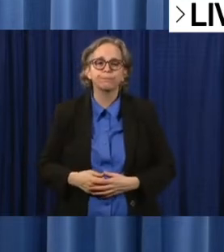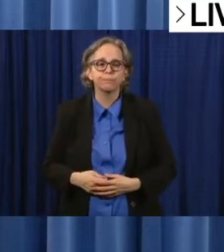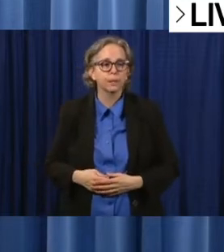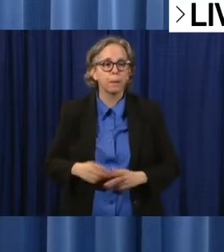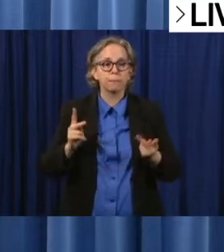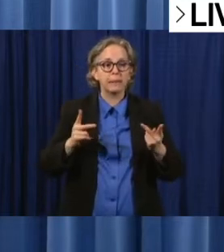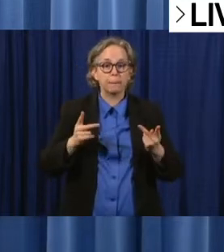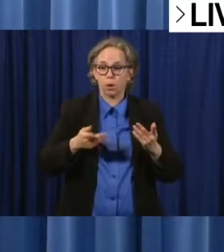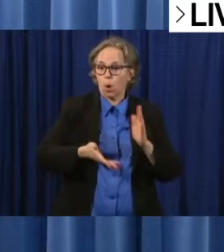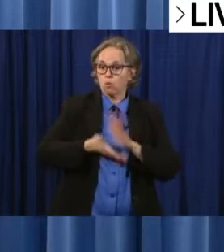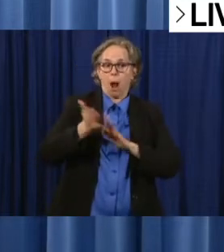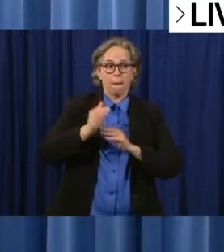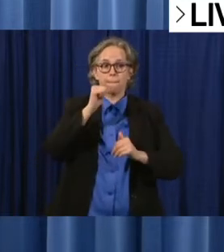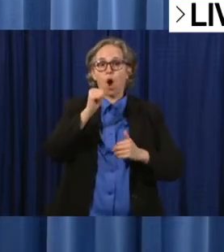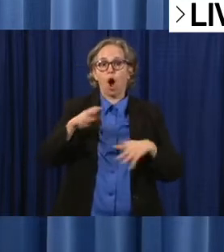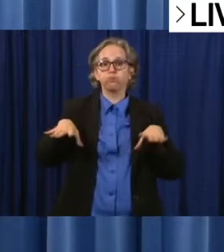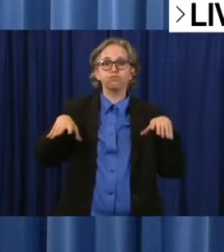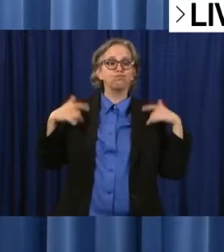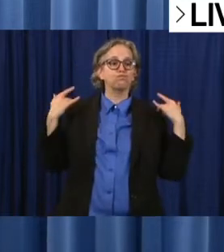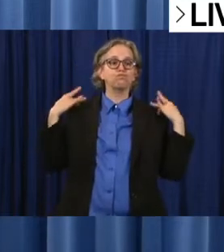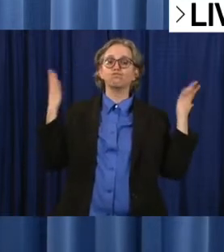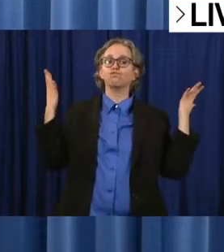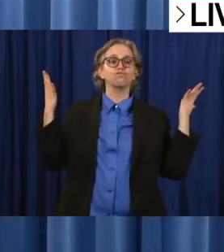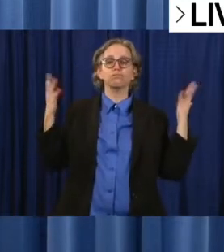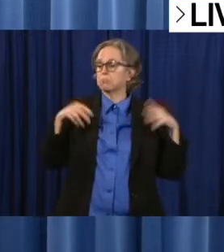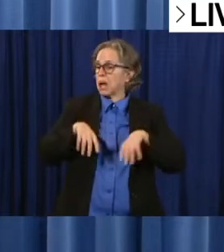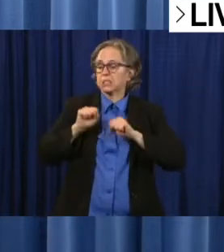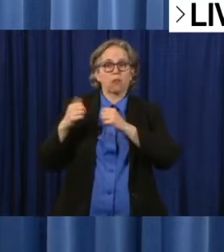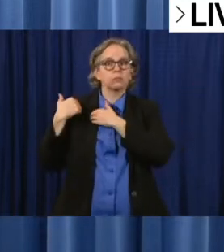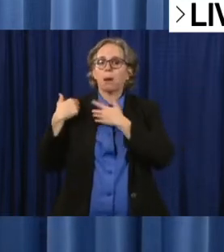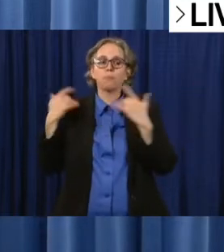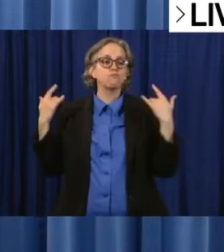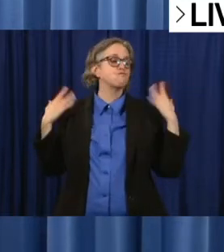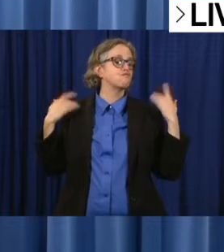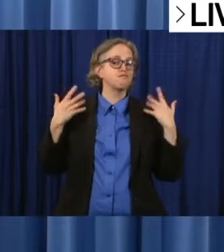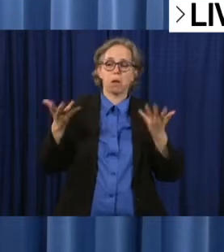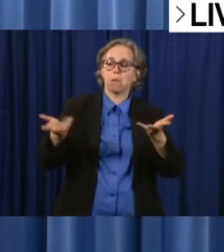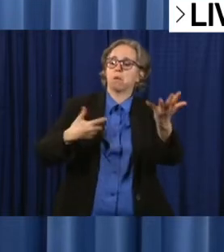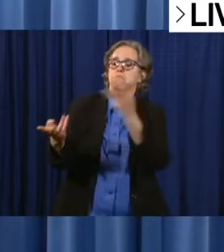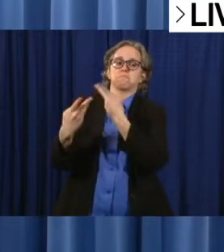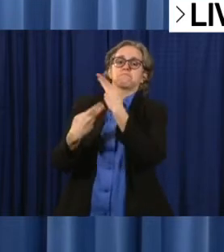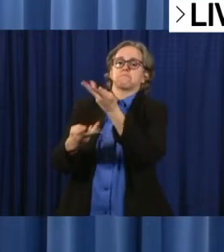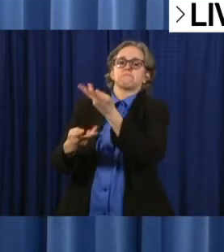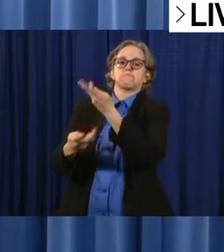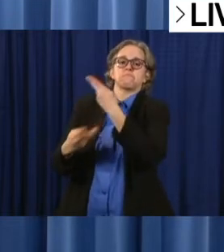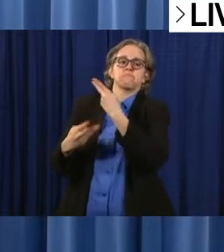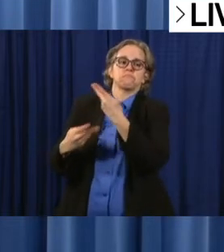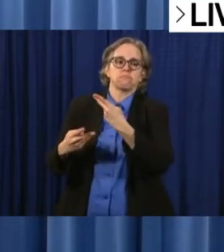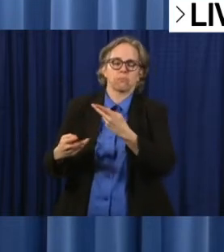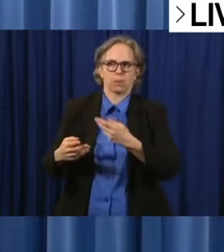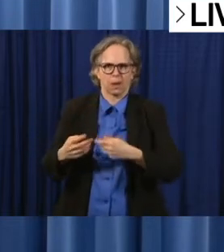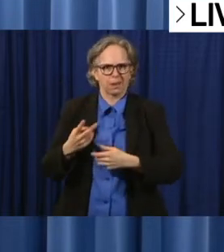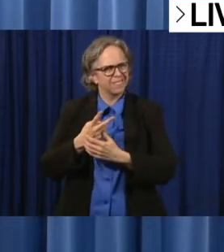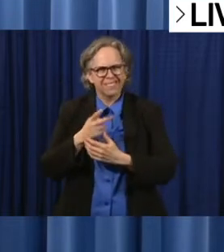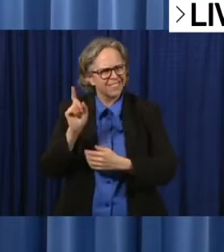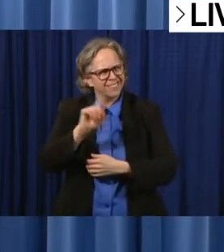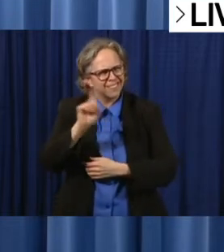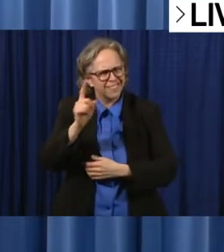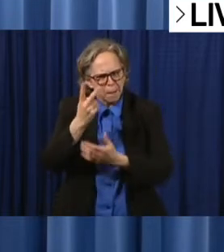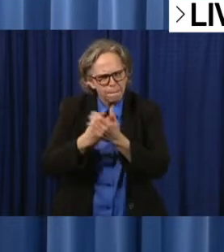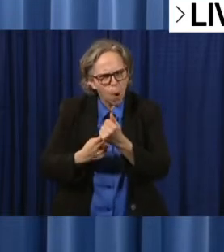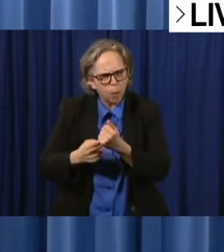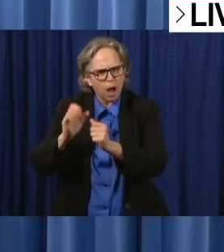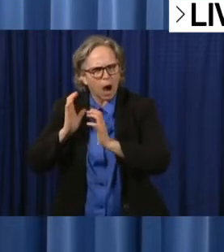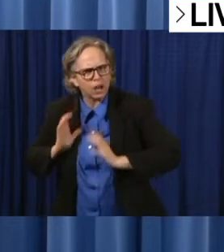bar were not taking responsibility. So both have to do that. The owner of the